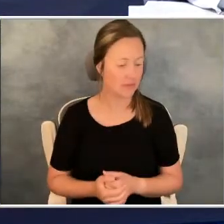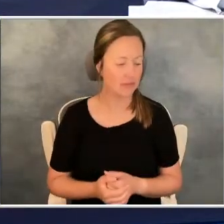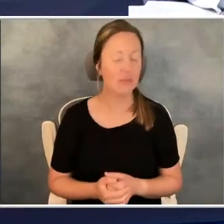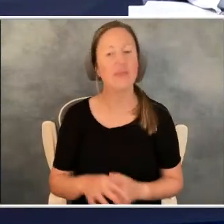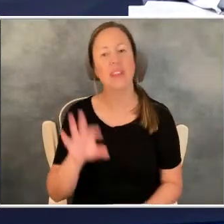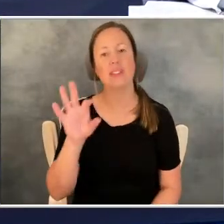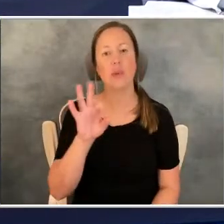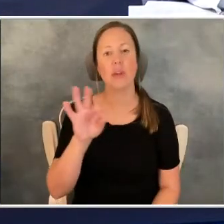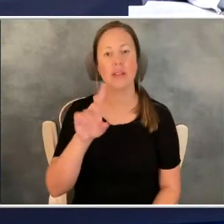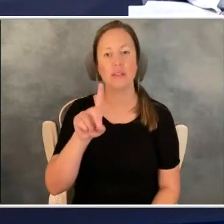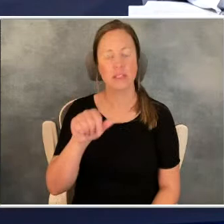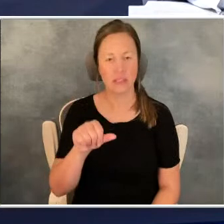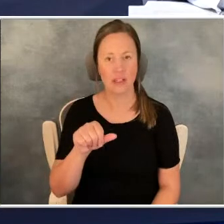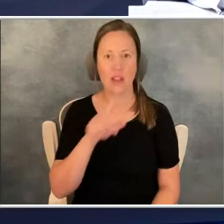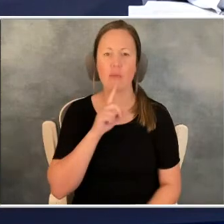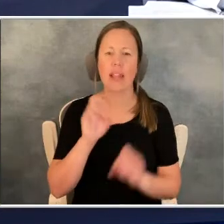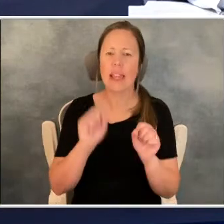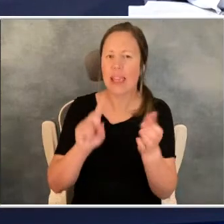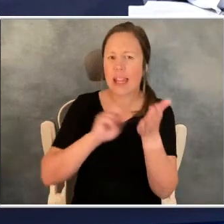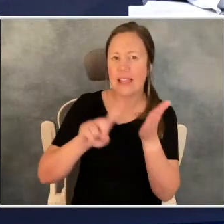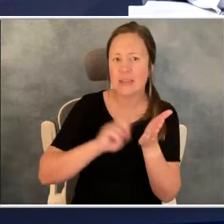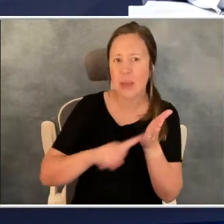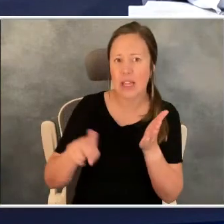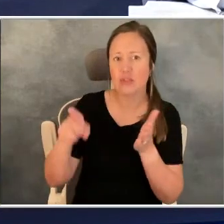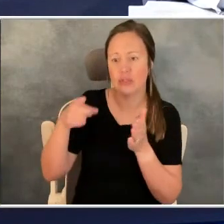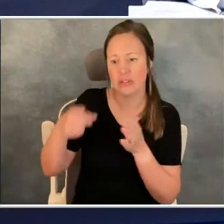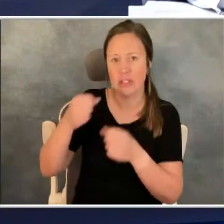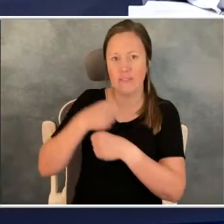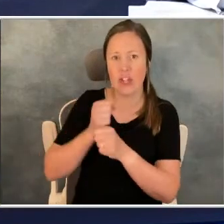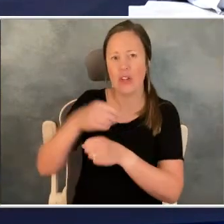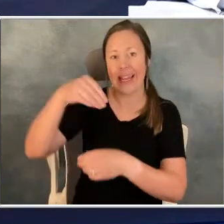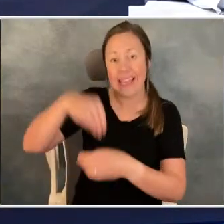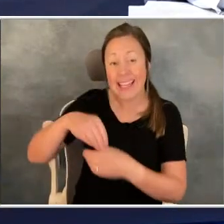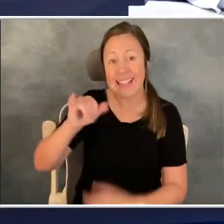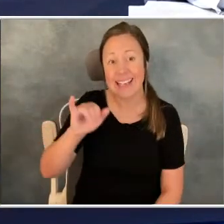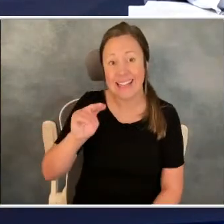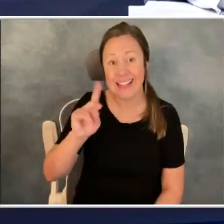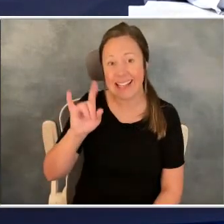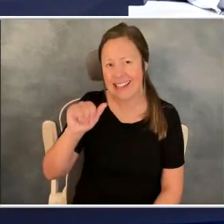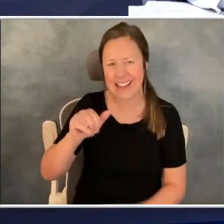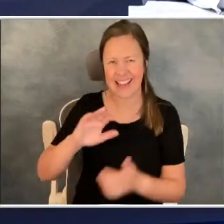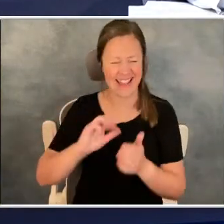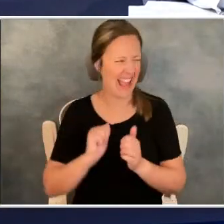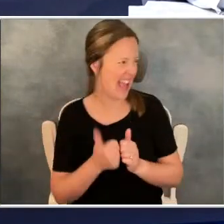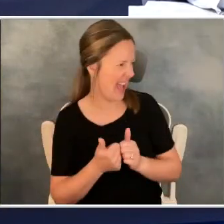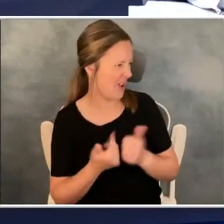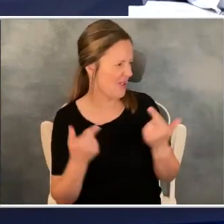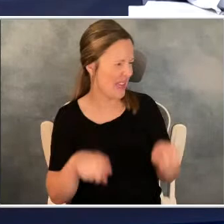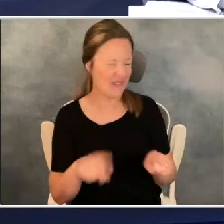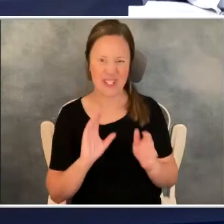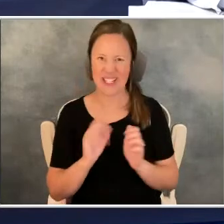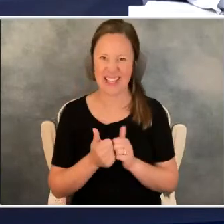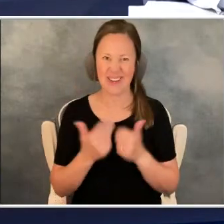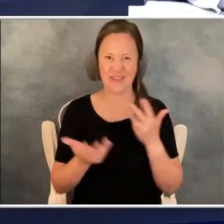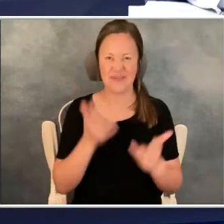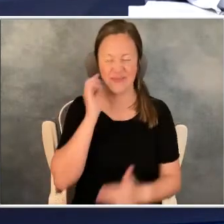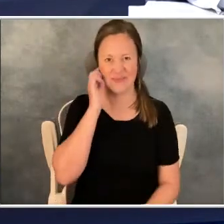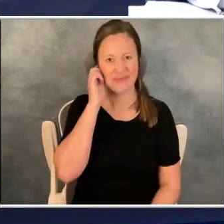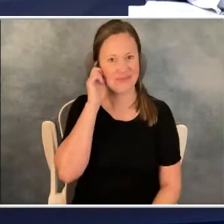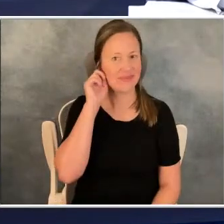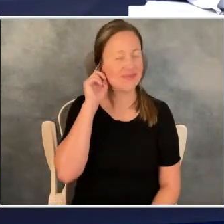do inspections at a plant in India. How has that happened? Talk to me about that.